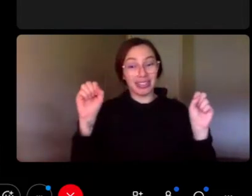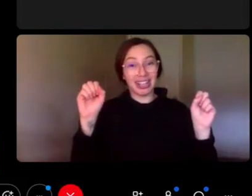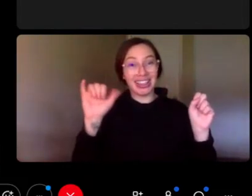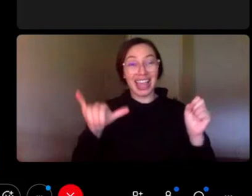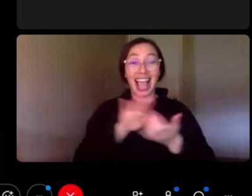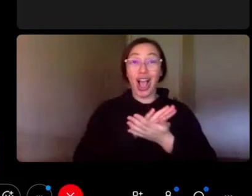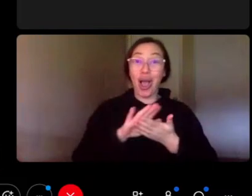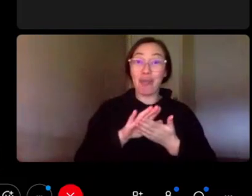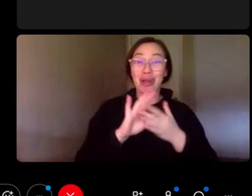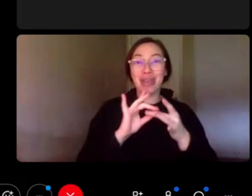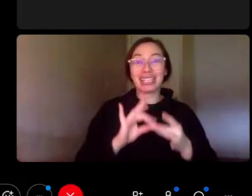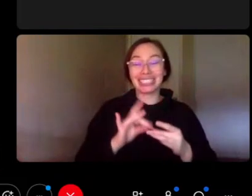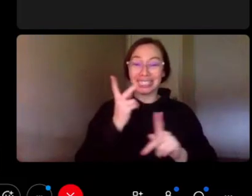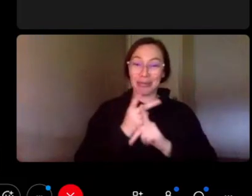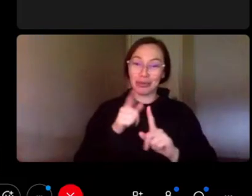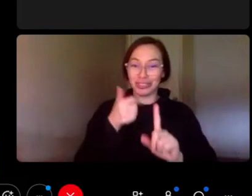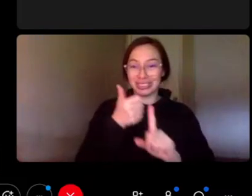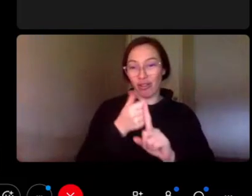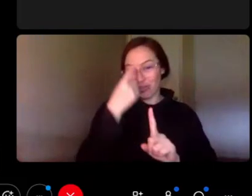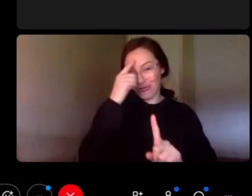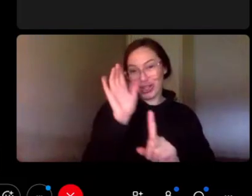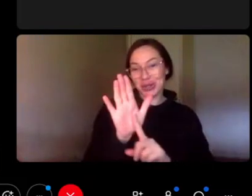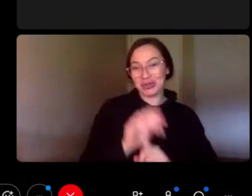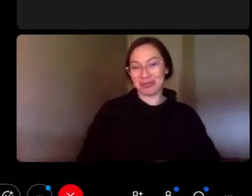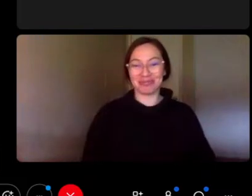yourself. They're for you.